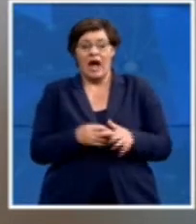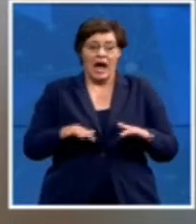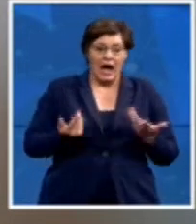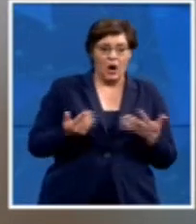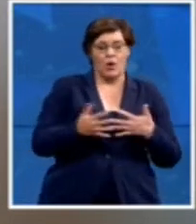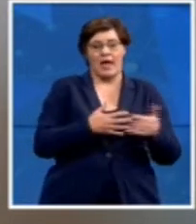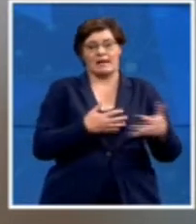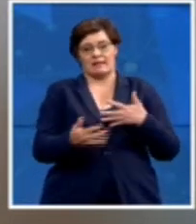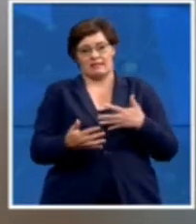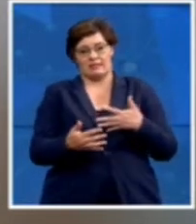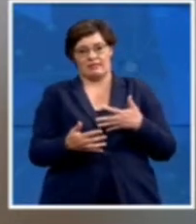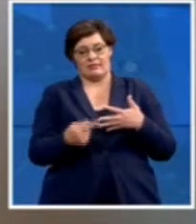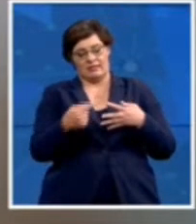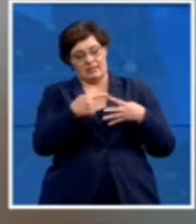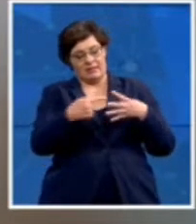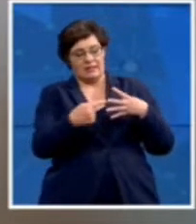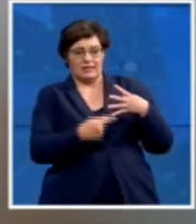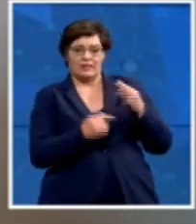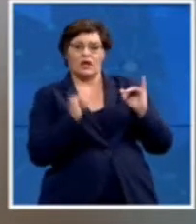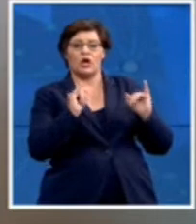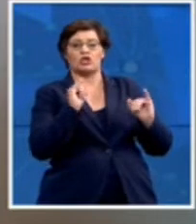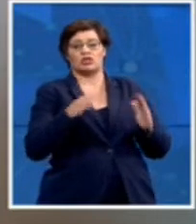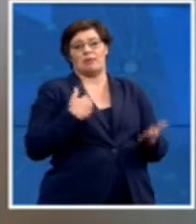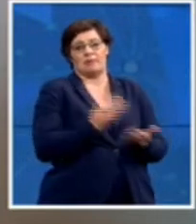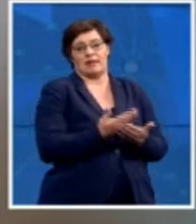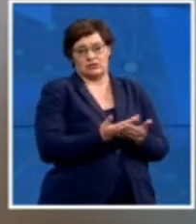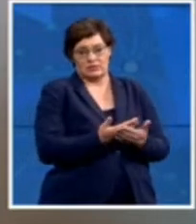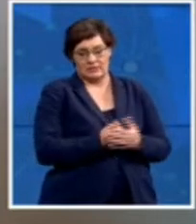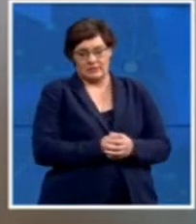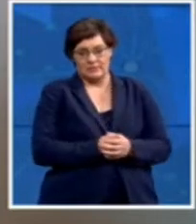urgent applications so that we can get